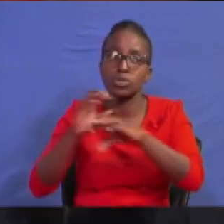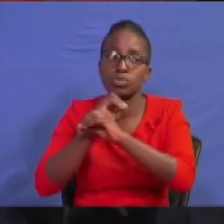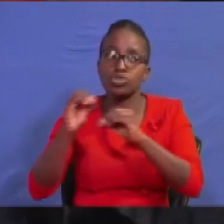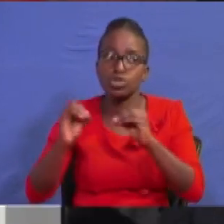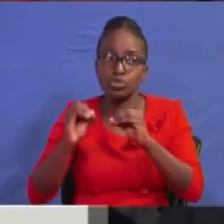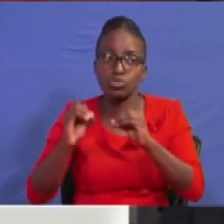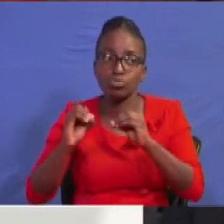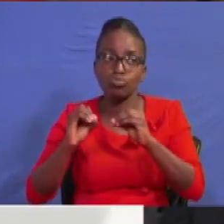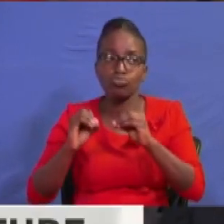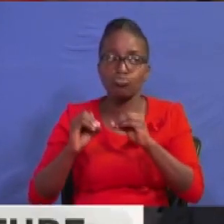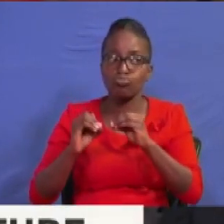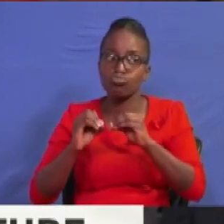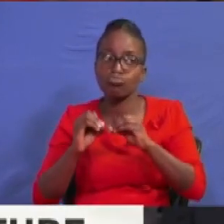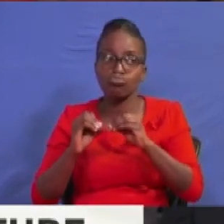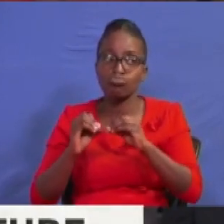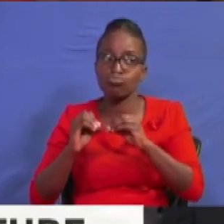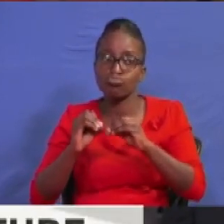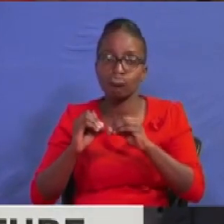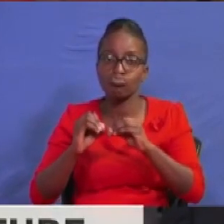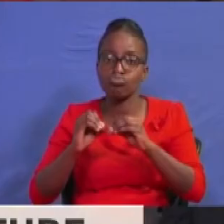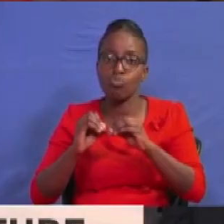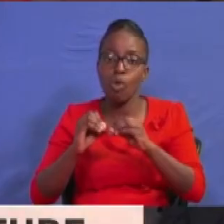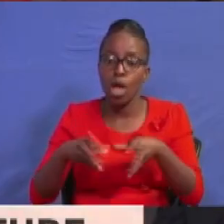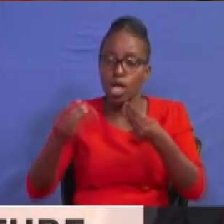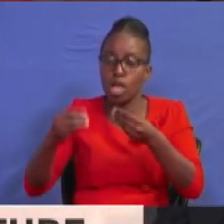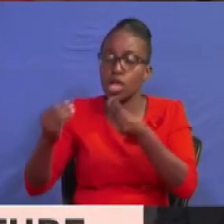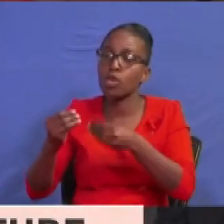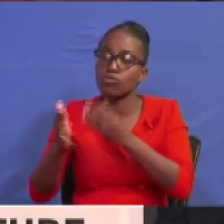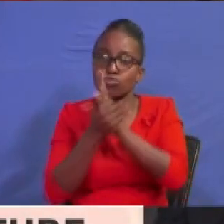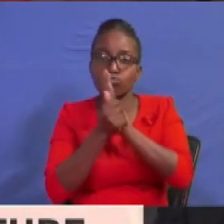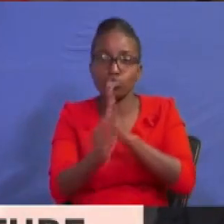to build capacity and give skills to our farmers for better productivity.